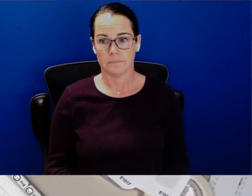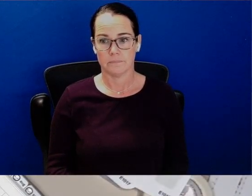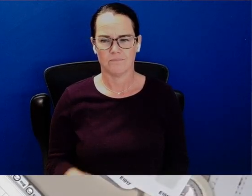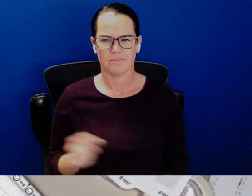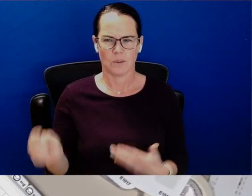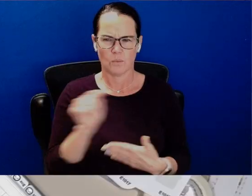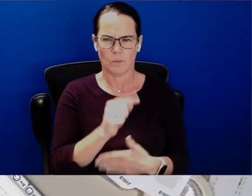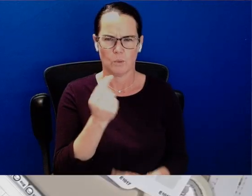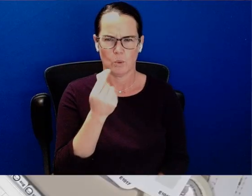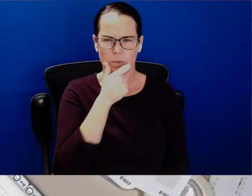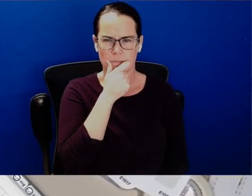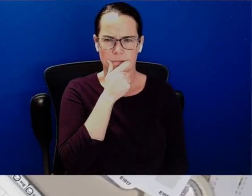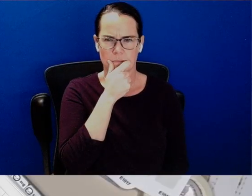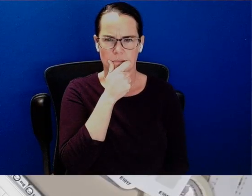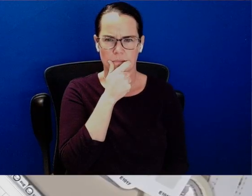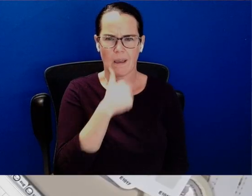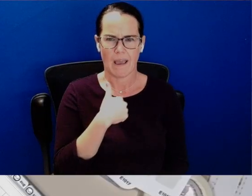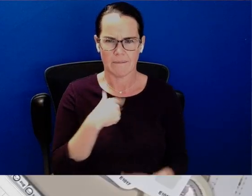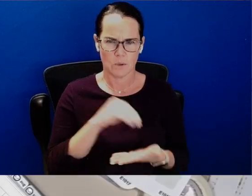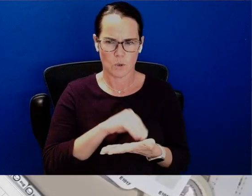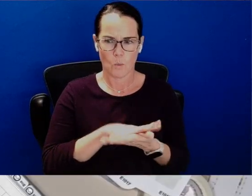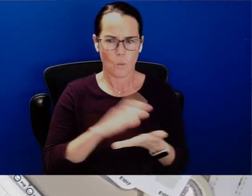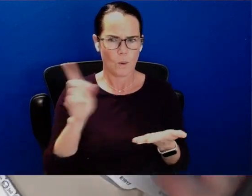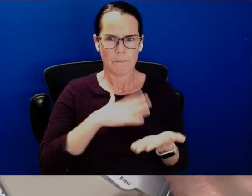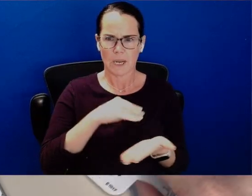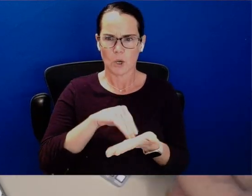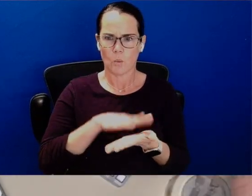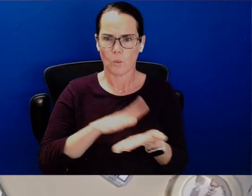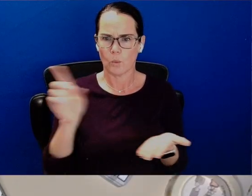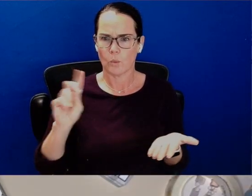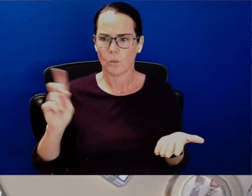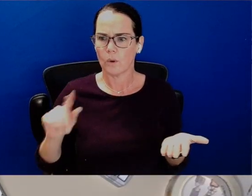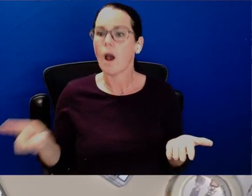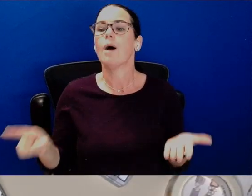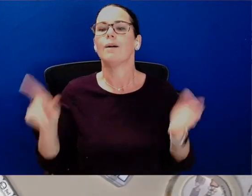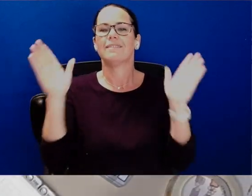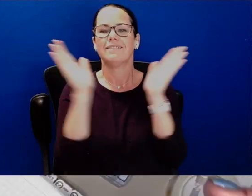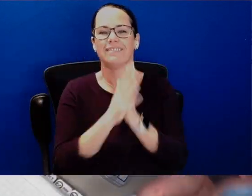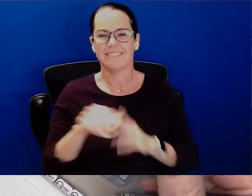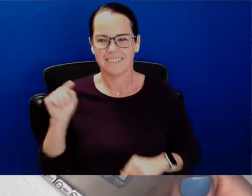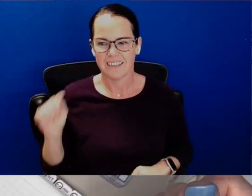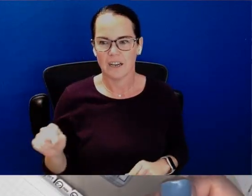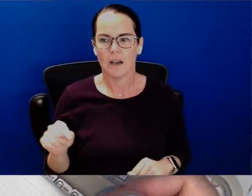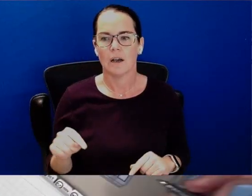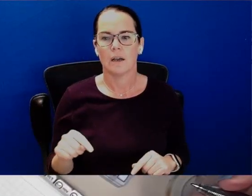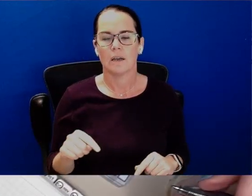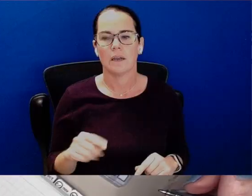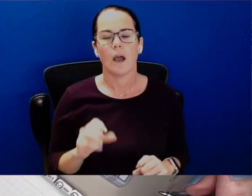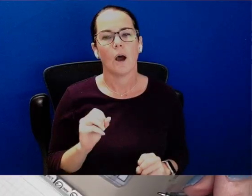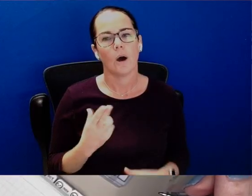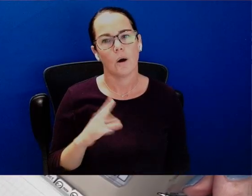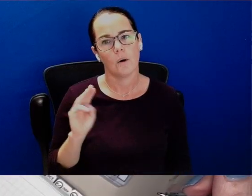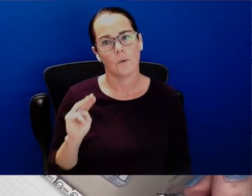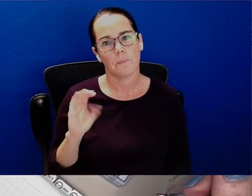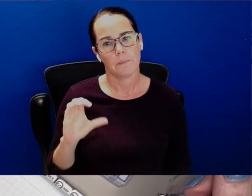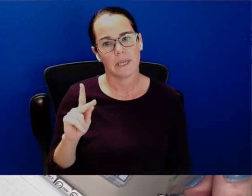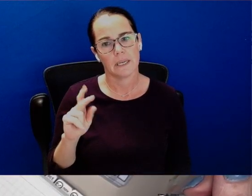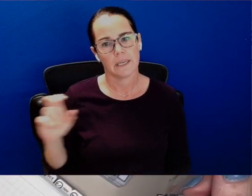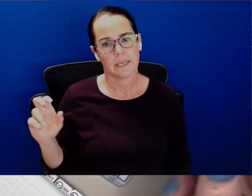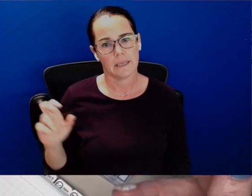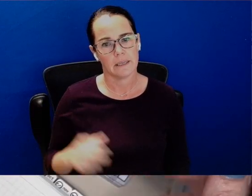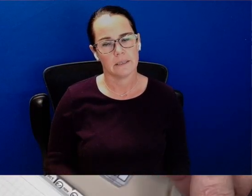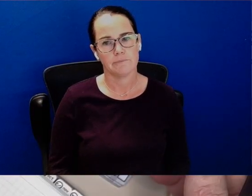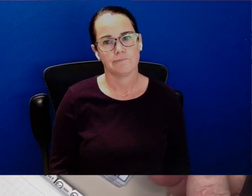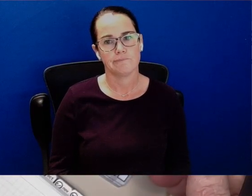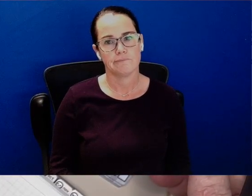What am I doing here? I had a note. Where'd my note go? Oh, there's my note. Oh, McKee.